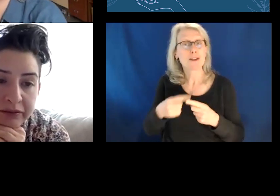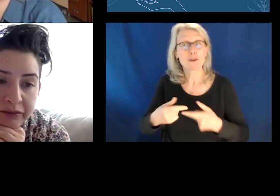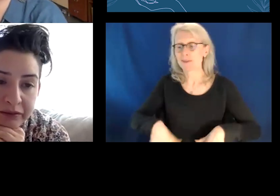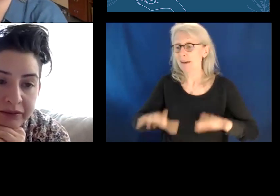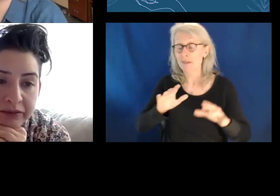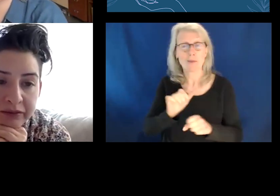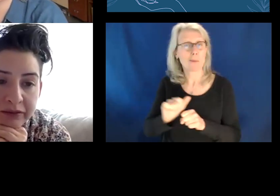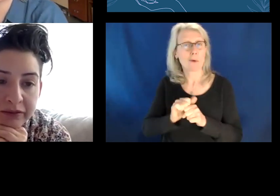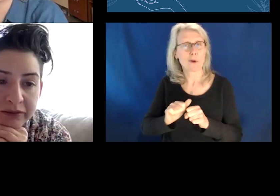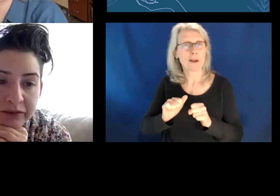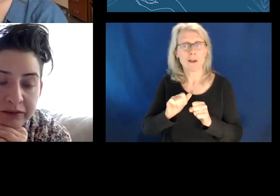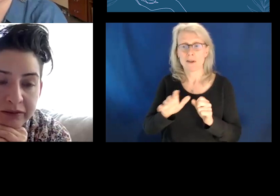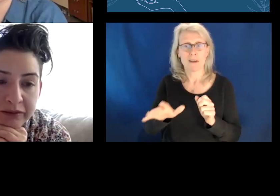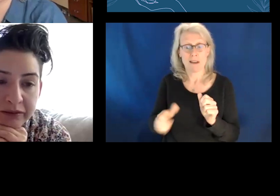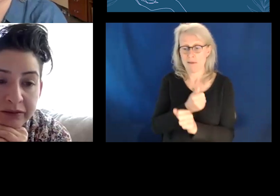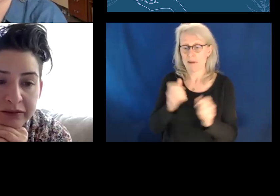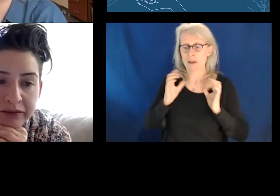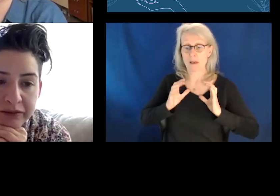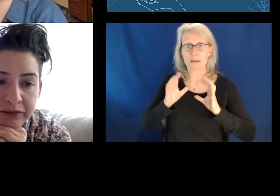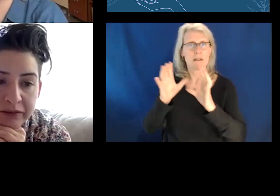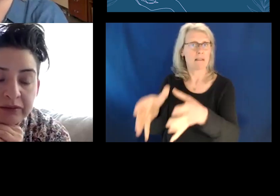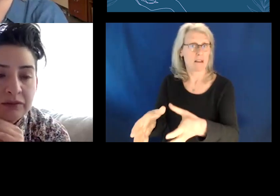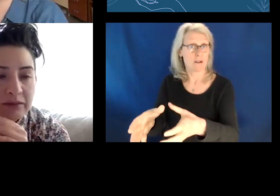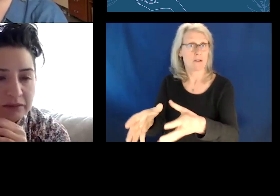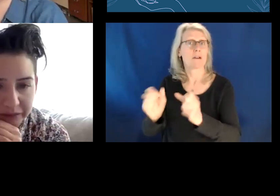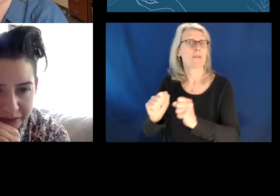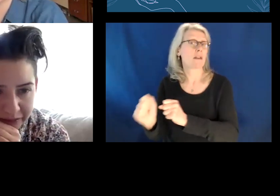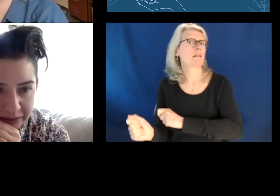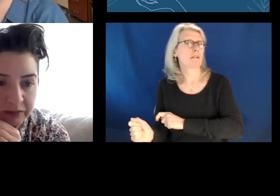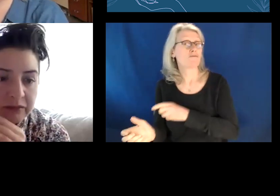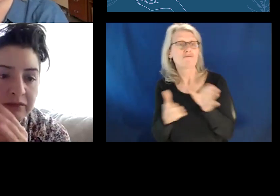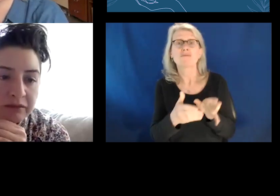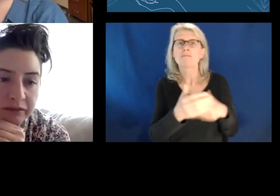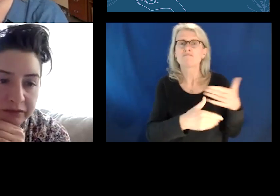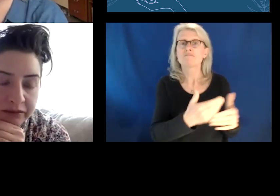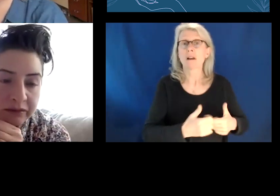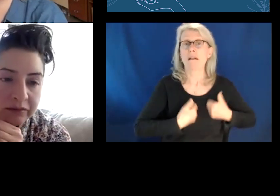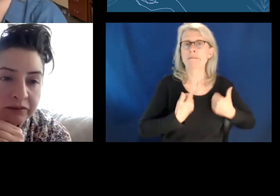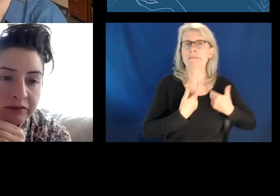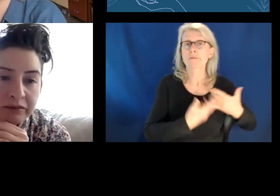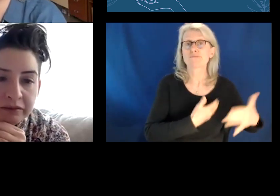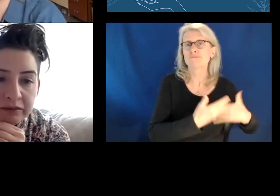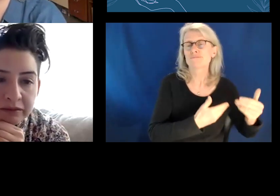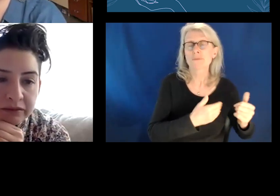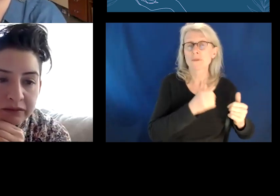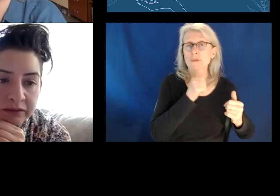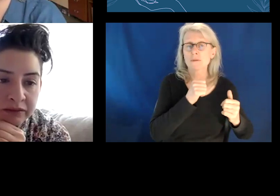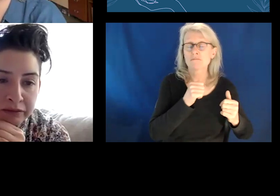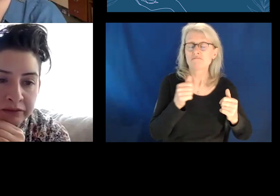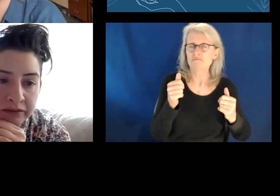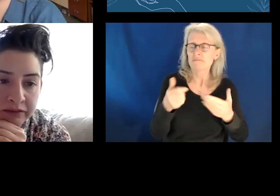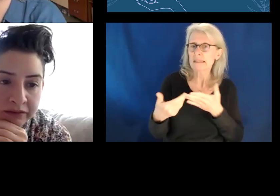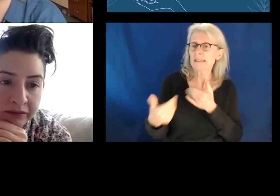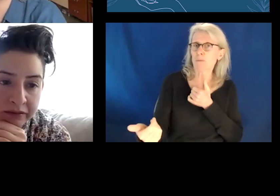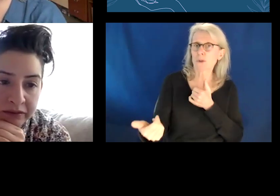leaving everything there, and being able to step into your life without you know, with a sense of having kind of